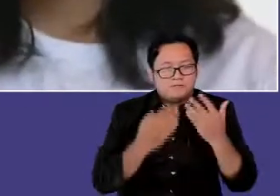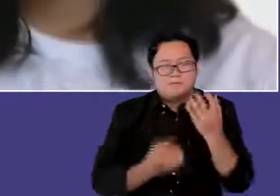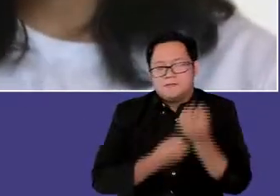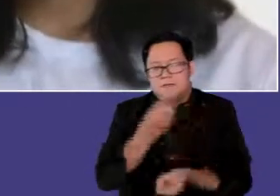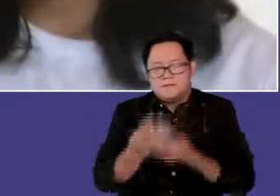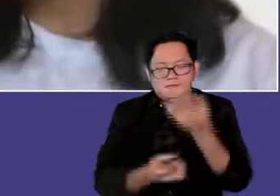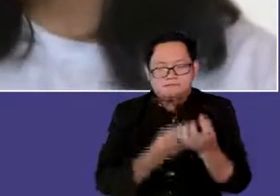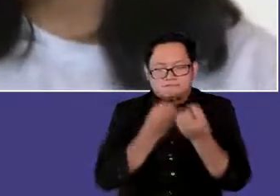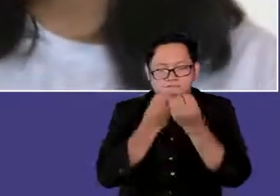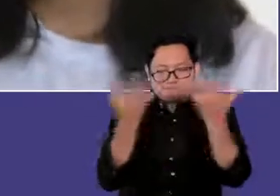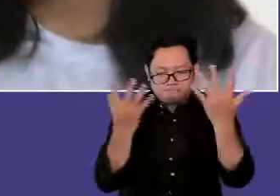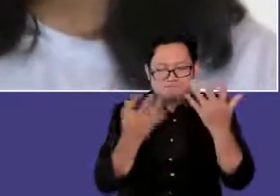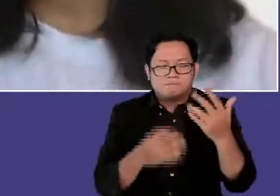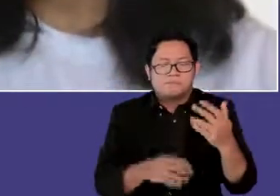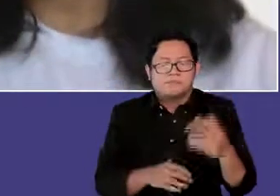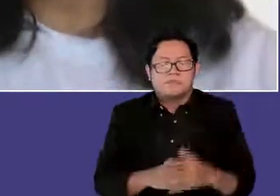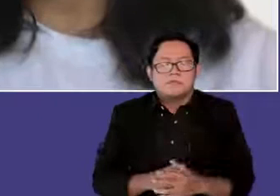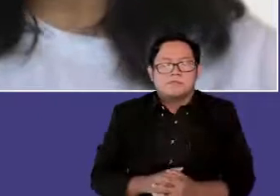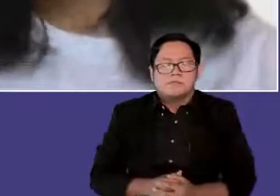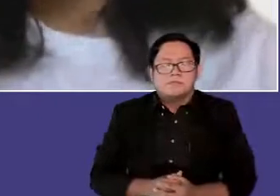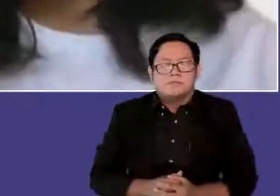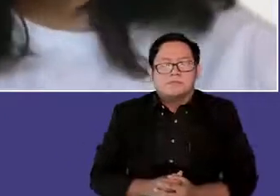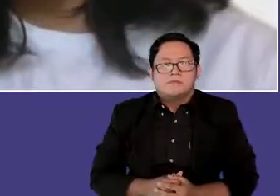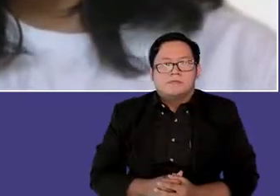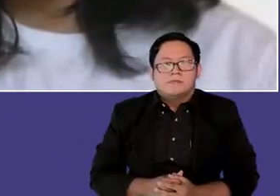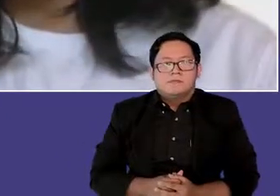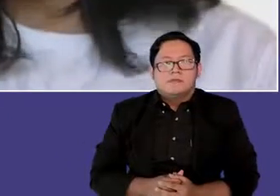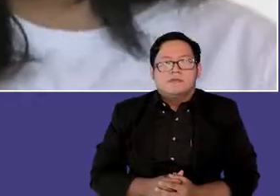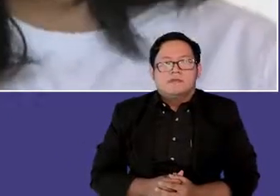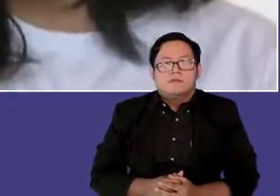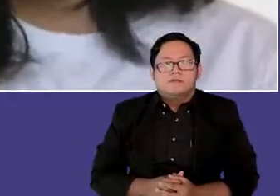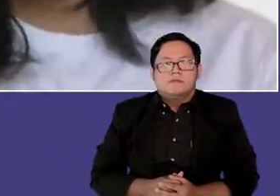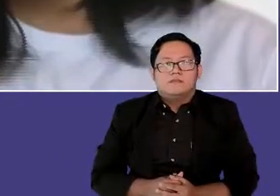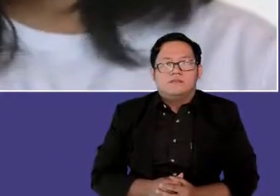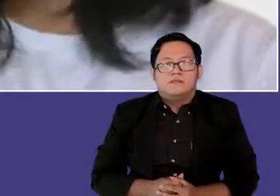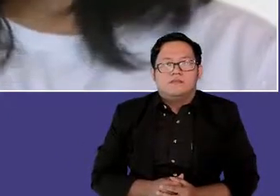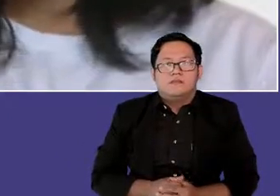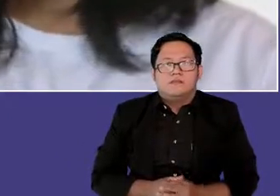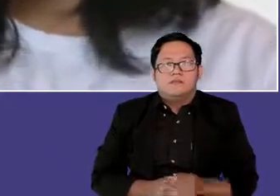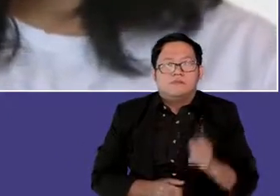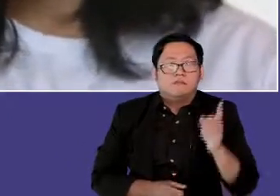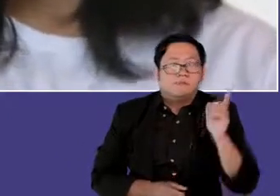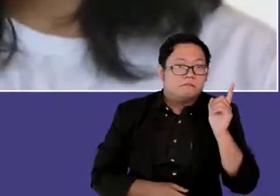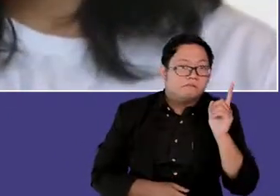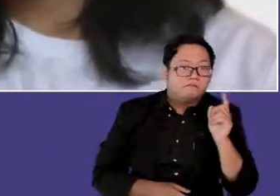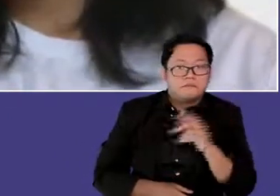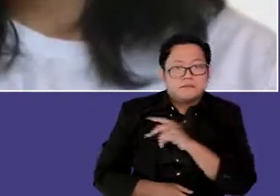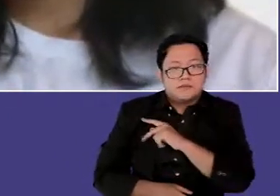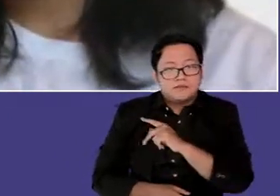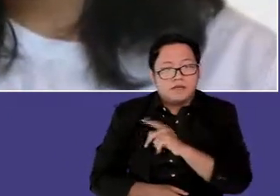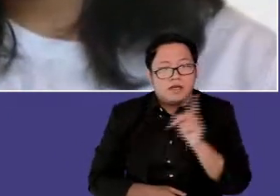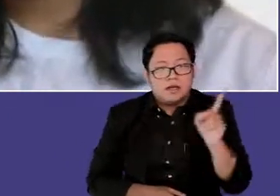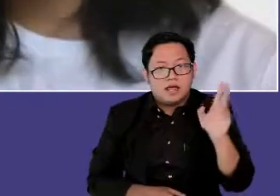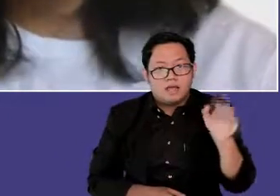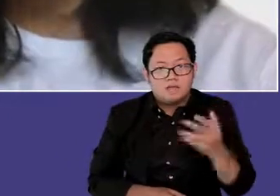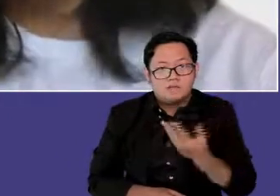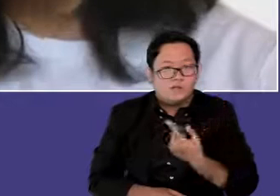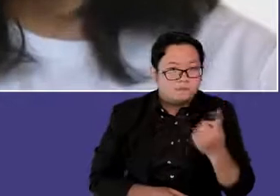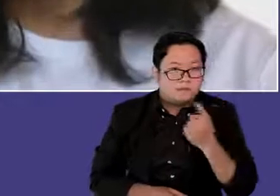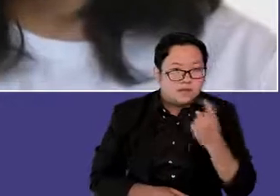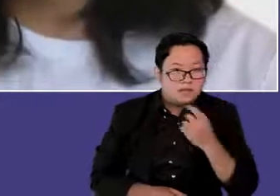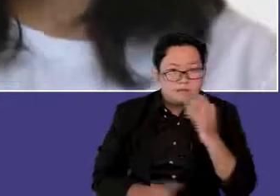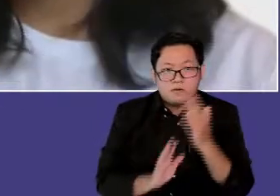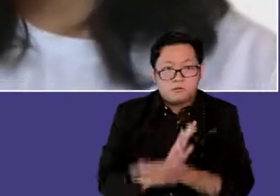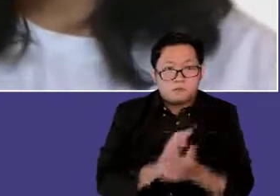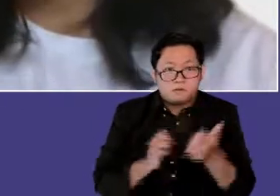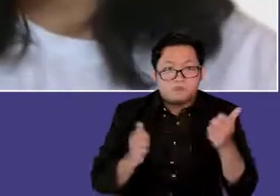explanation, Professor. Is there anyone else on the participant would like to ask, probably